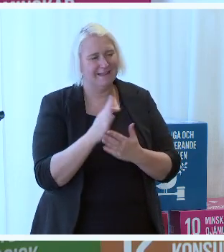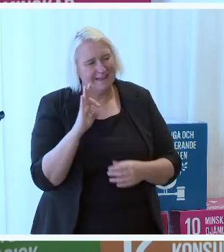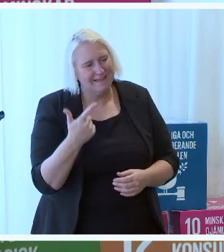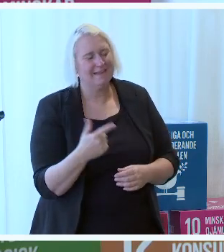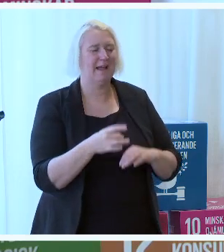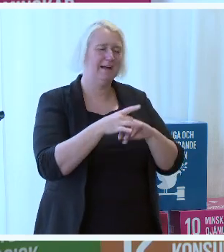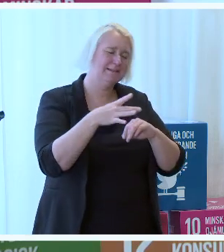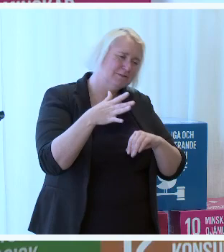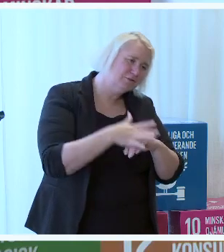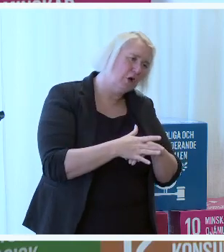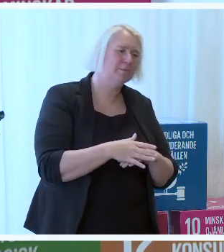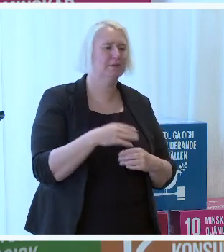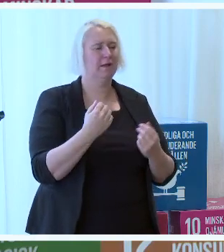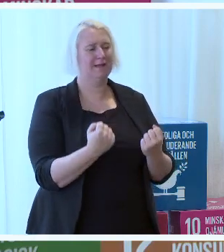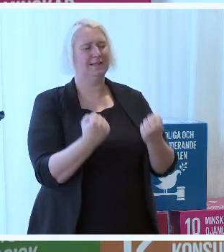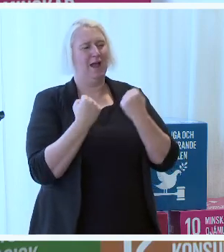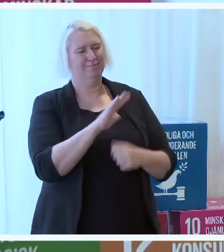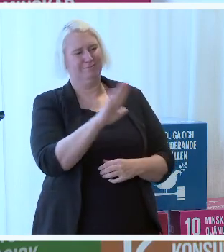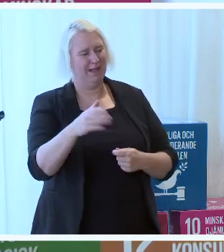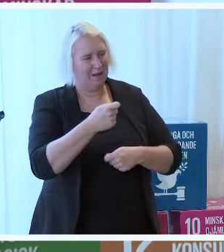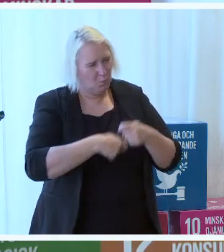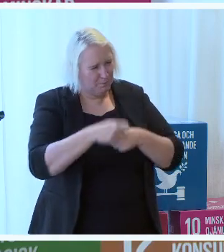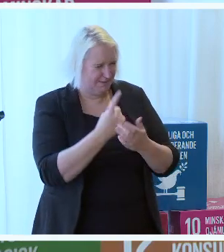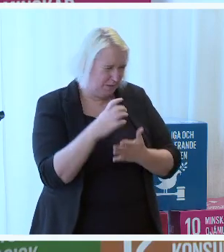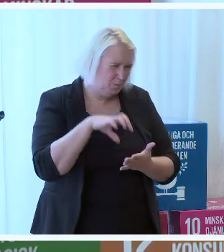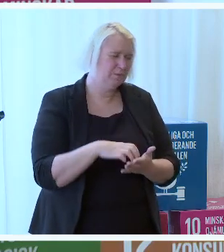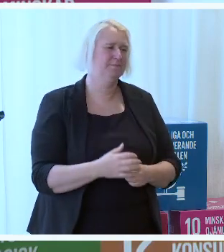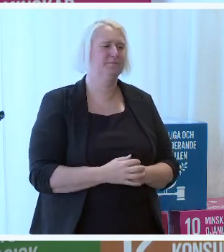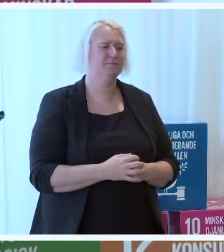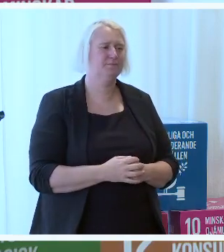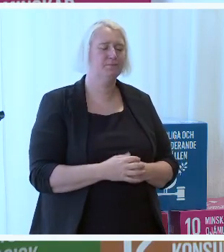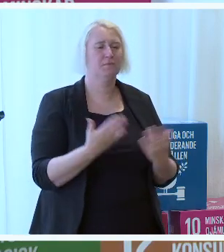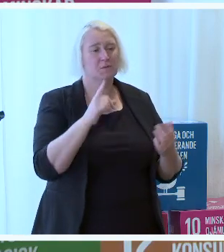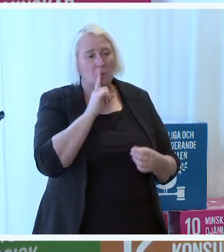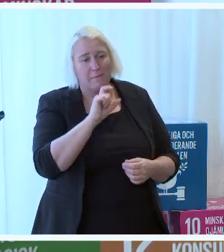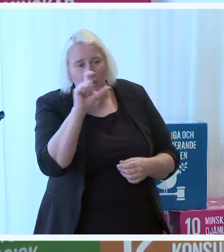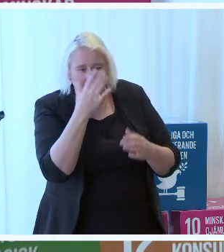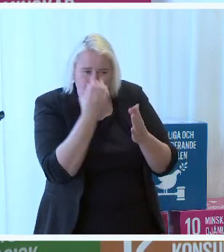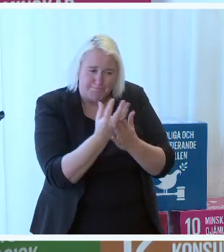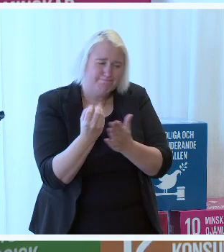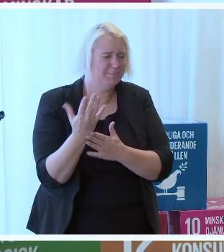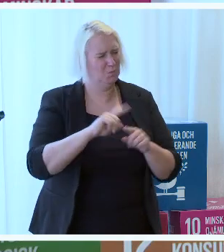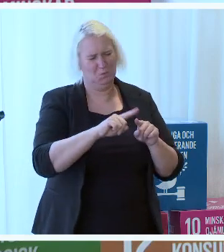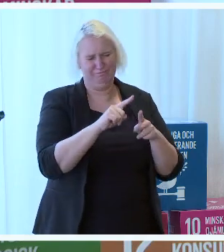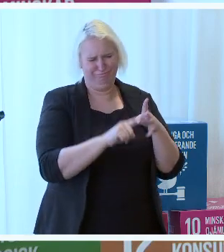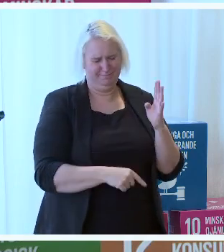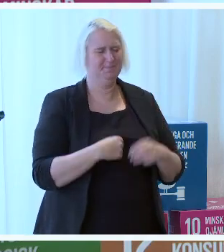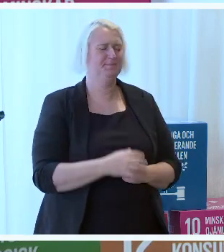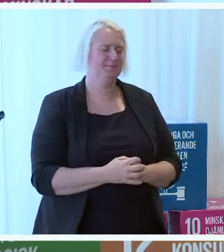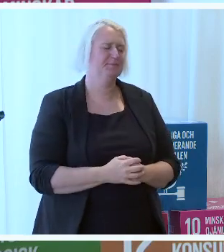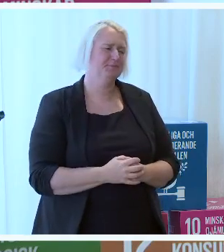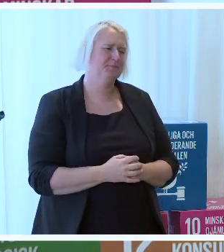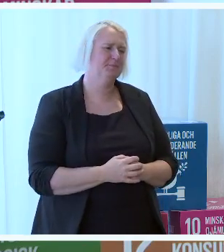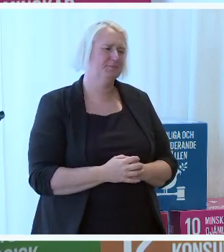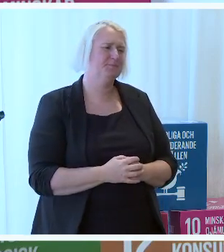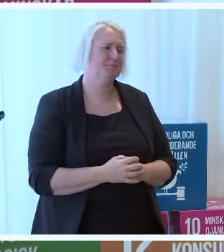strengthened them economically by creating small businesses for them and many other things. So as we were